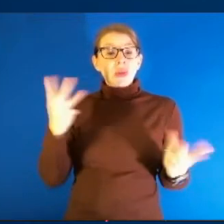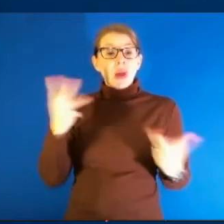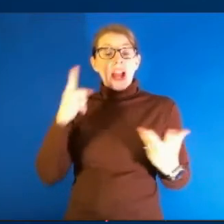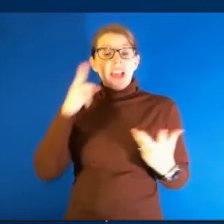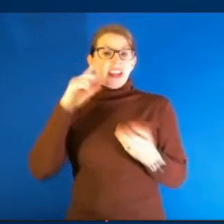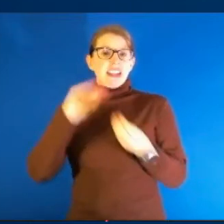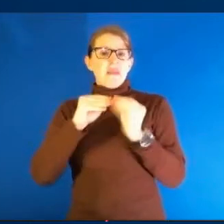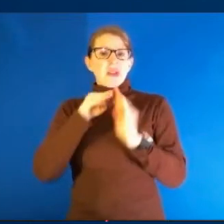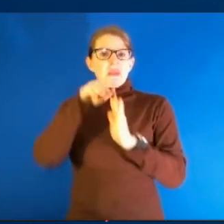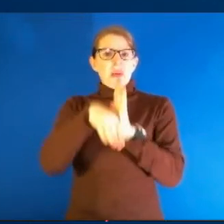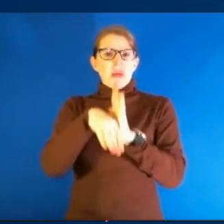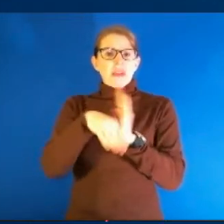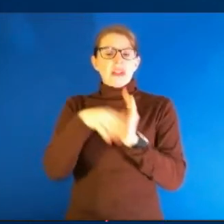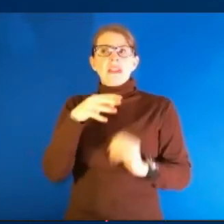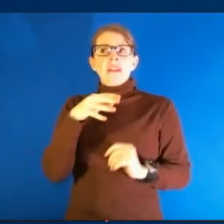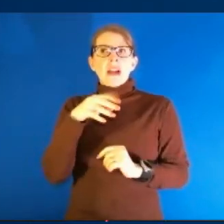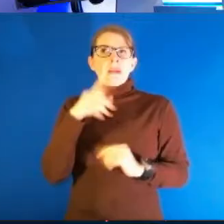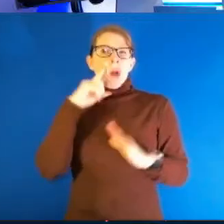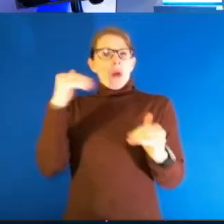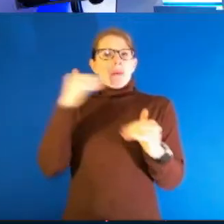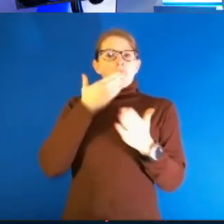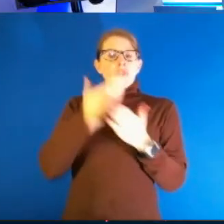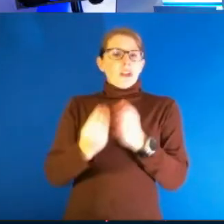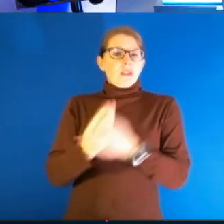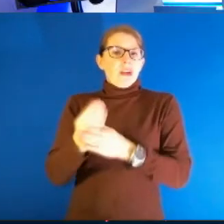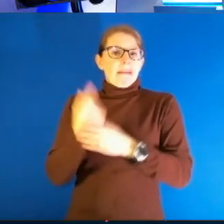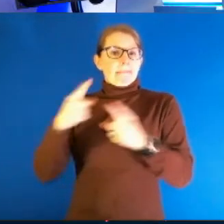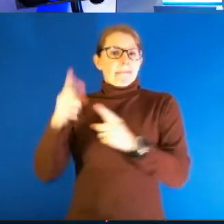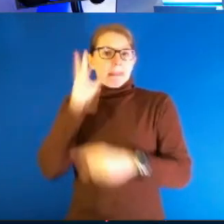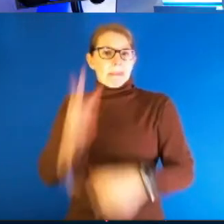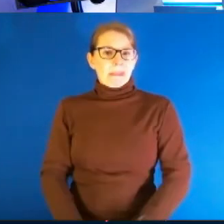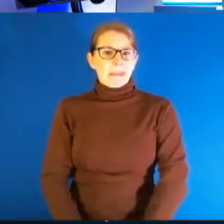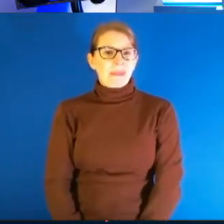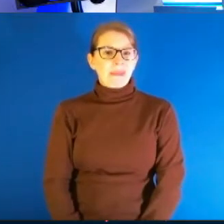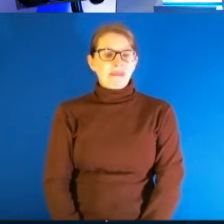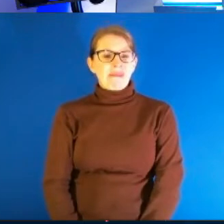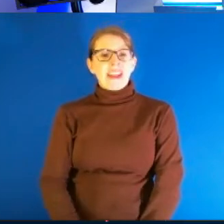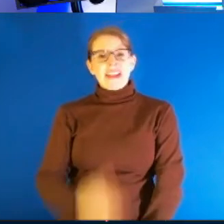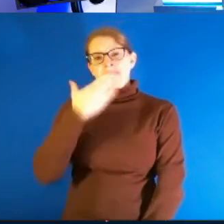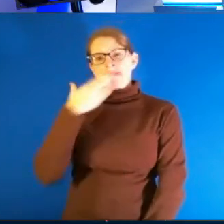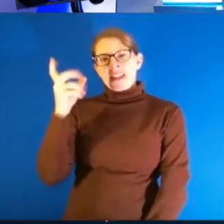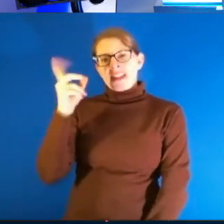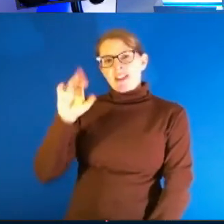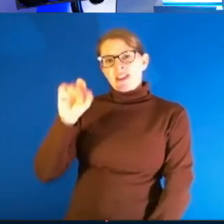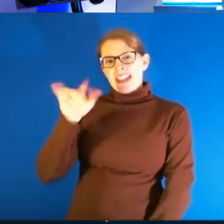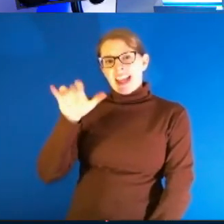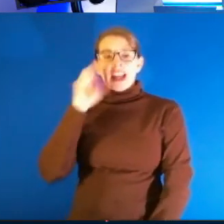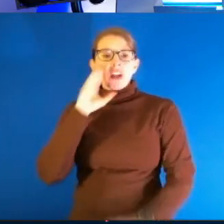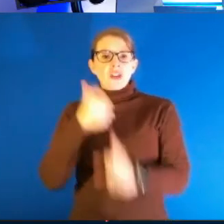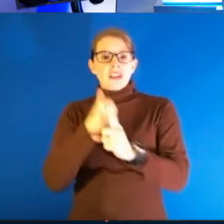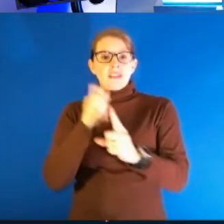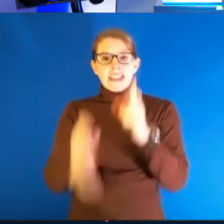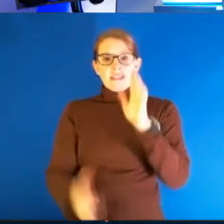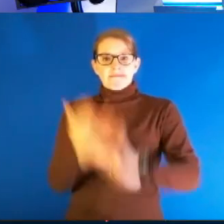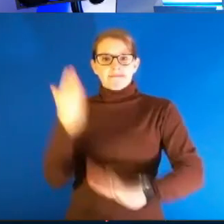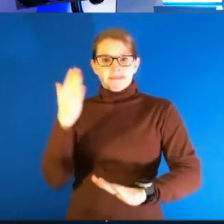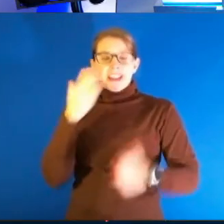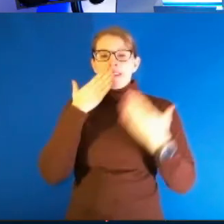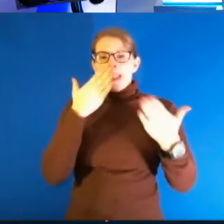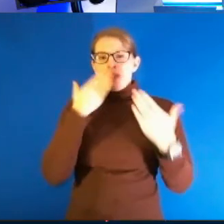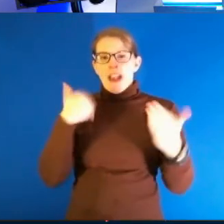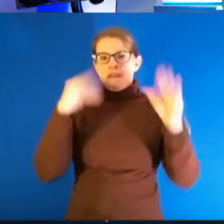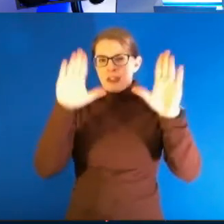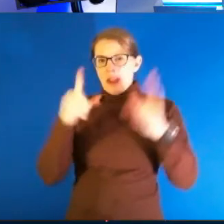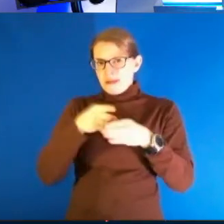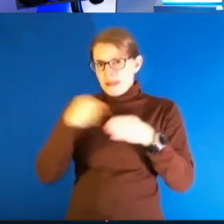should be I'm hoping we're in for a pretty good spring. Dr. Stites, thank you so much. I know you need to go. Thank you. Have a great weekend.